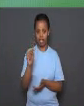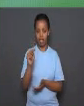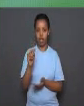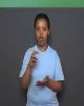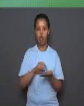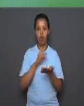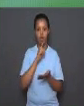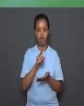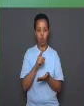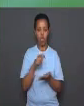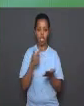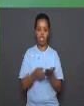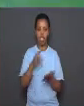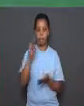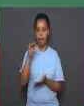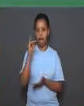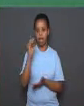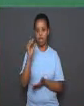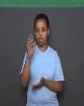the microfilament.